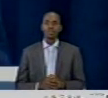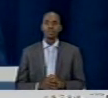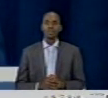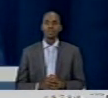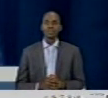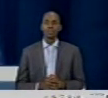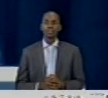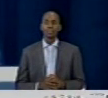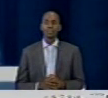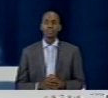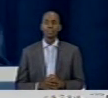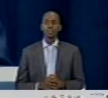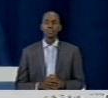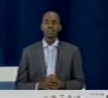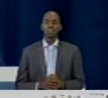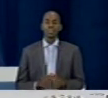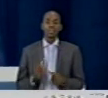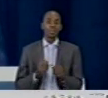Globally, get ready.